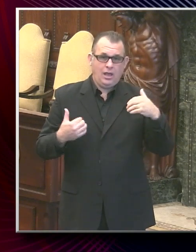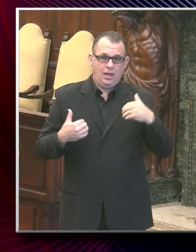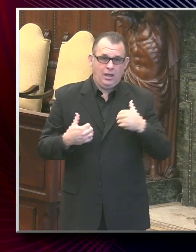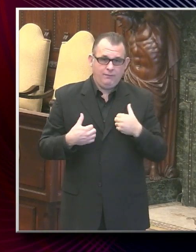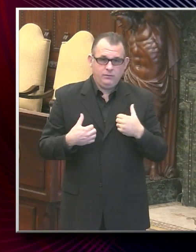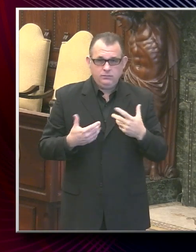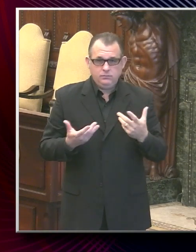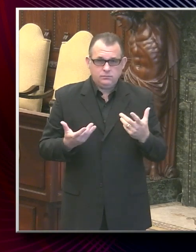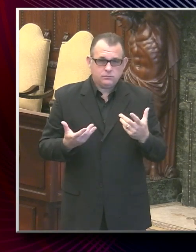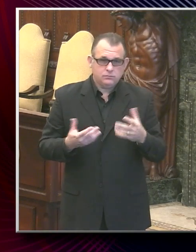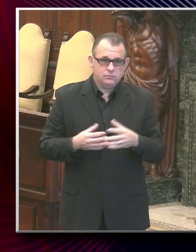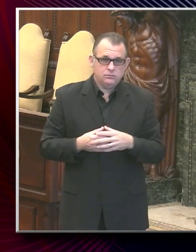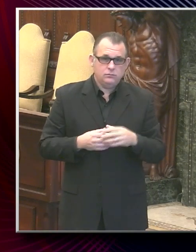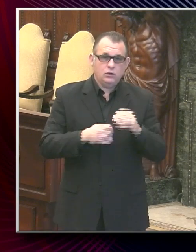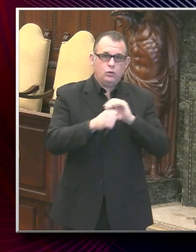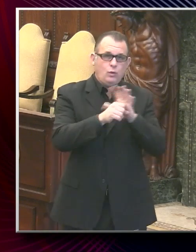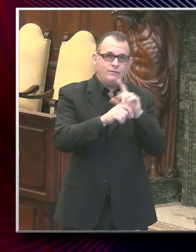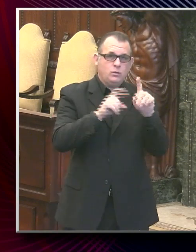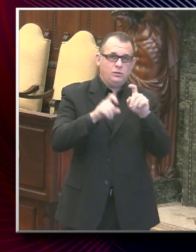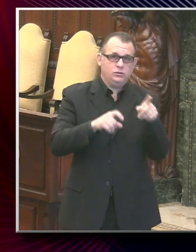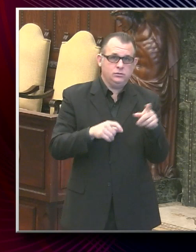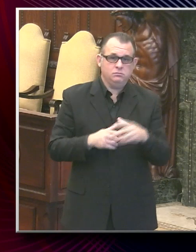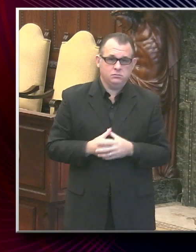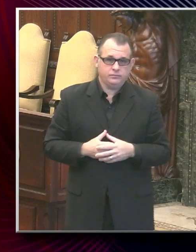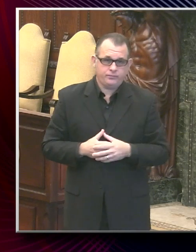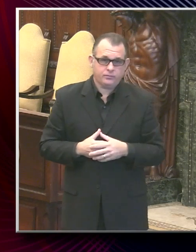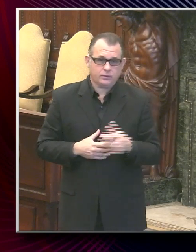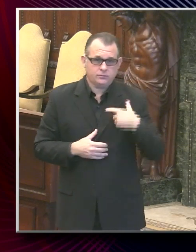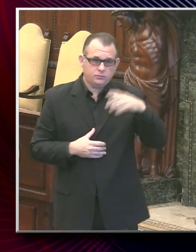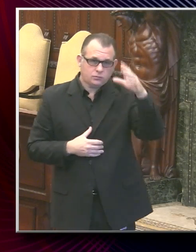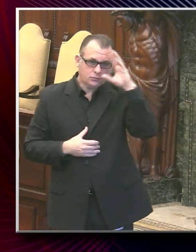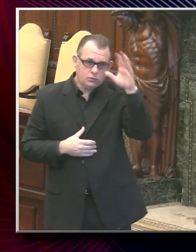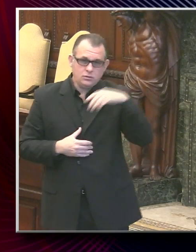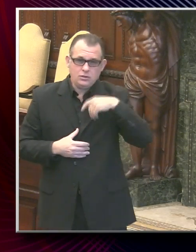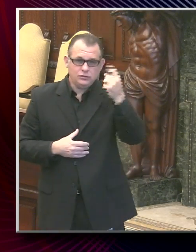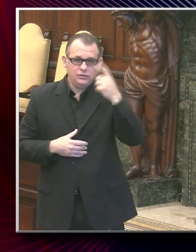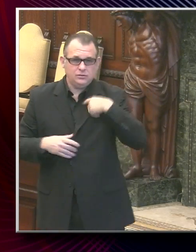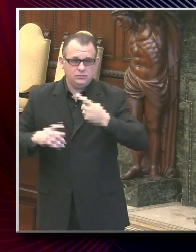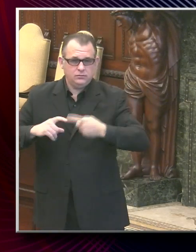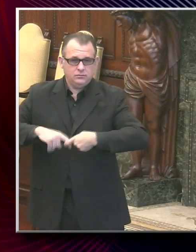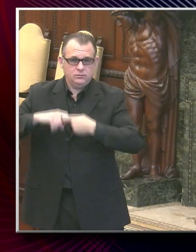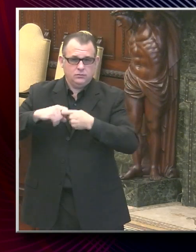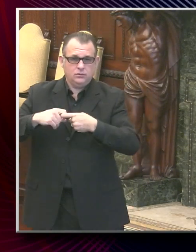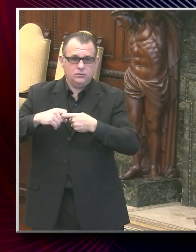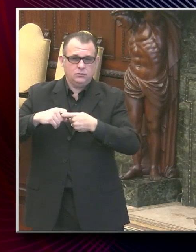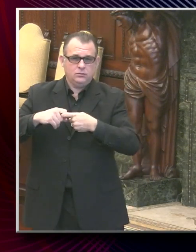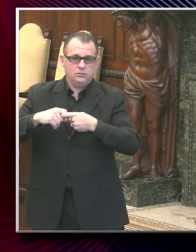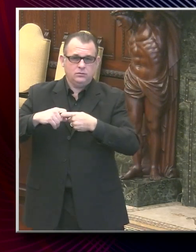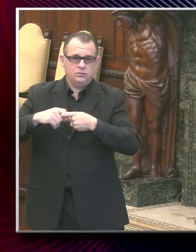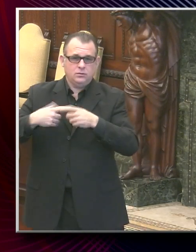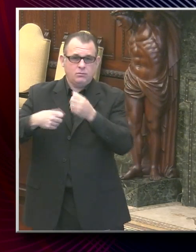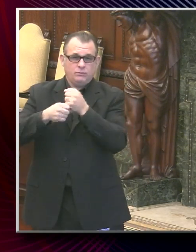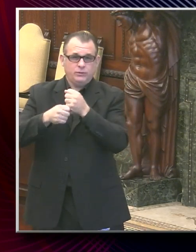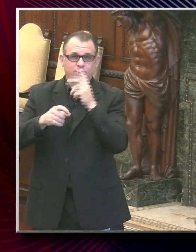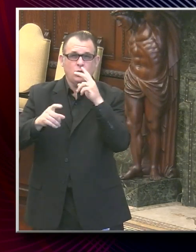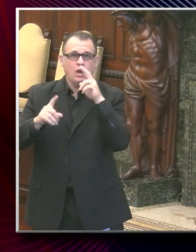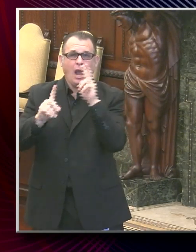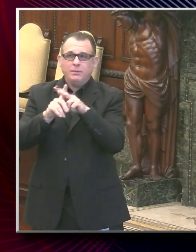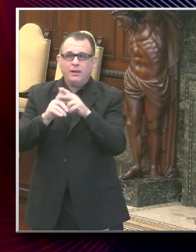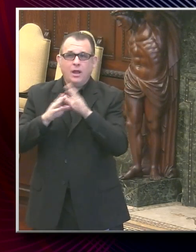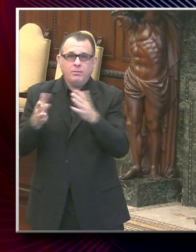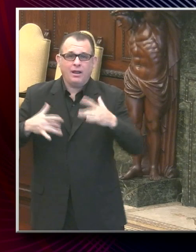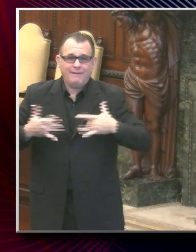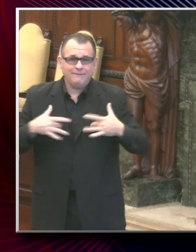Hi, good afternoon. So I understand the moratorium and its application to public events. I'm just a little bit